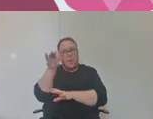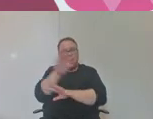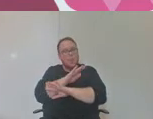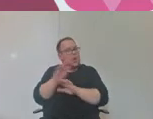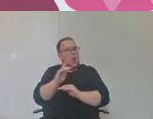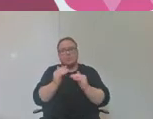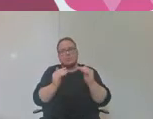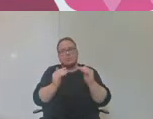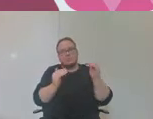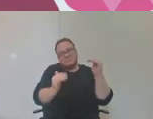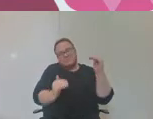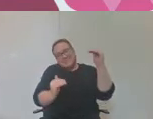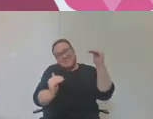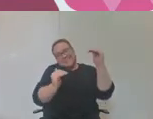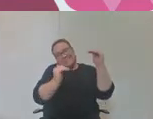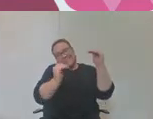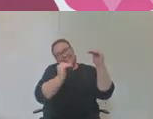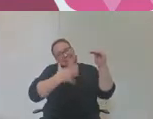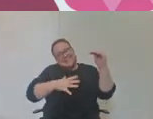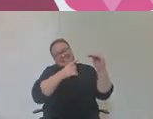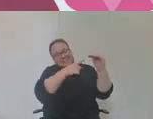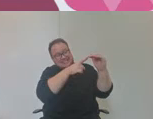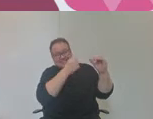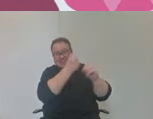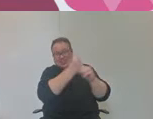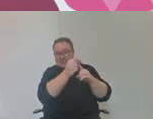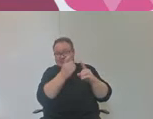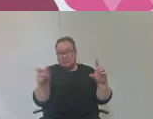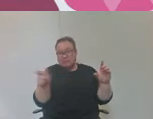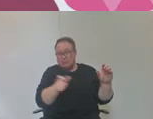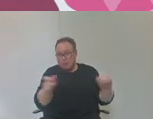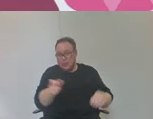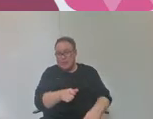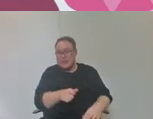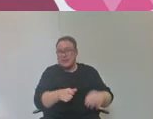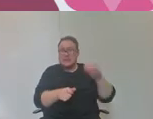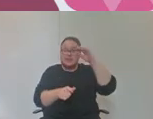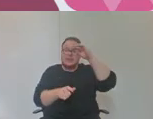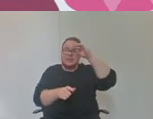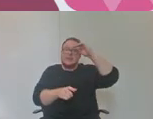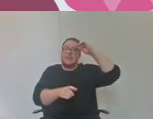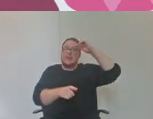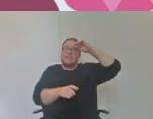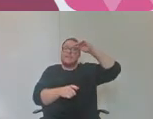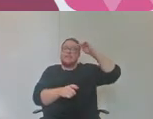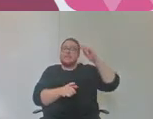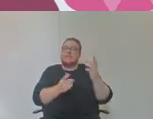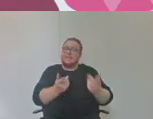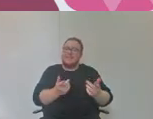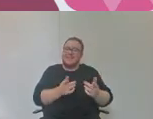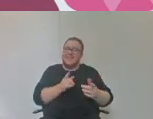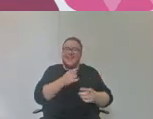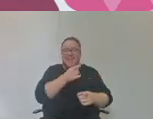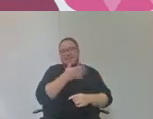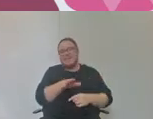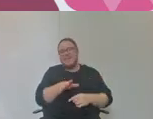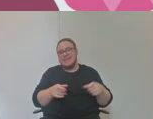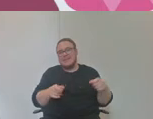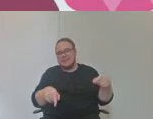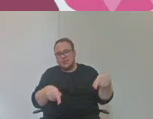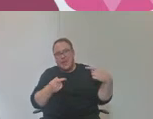think it's a news to anyone that attracting young clinicians into general practice as a career option has been a challenge for some